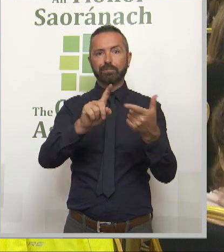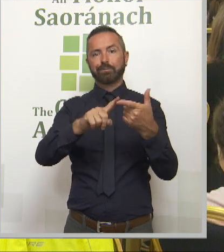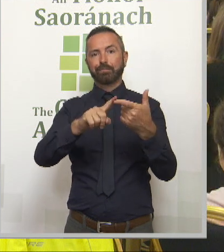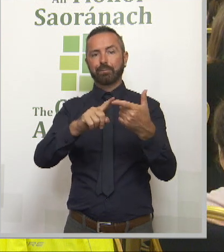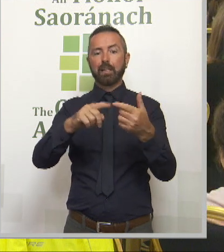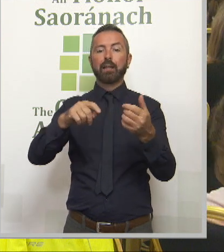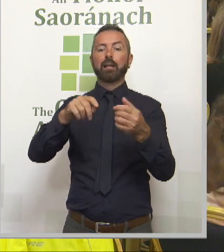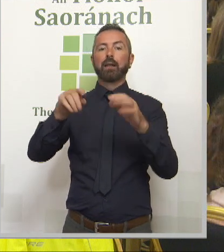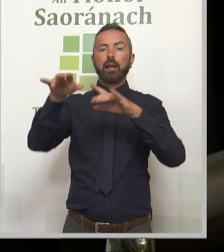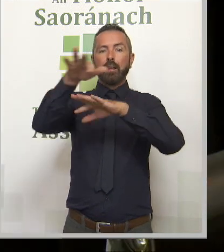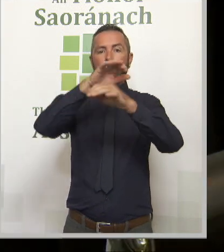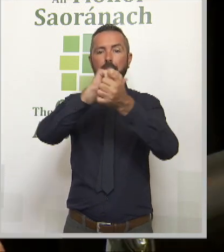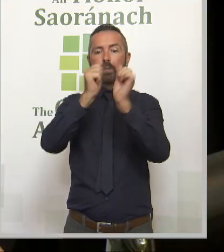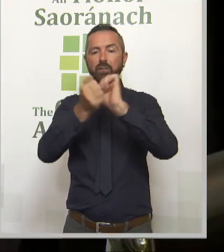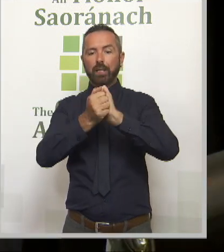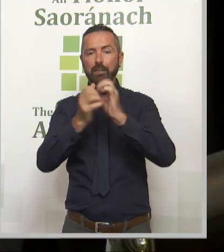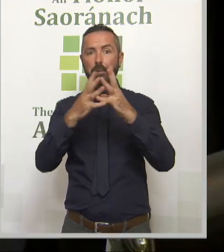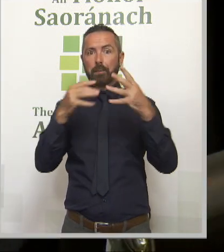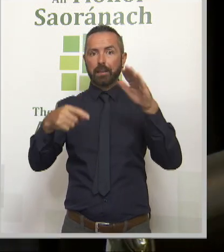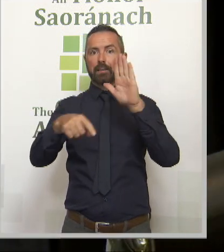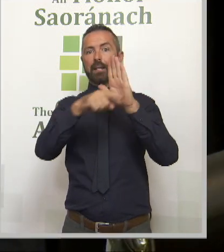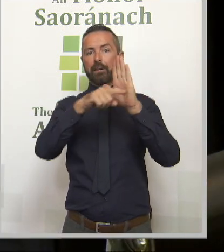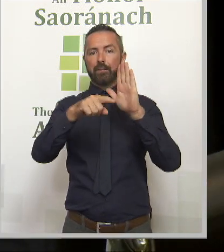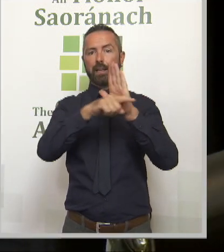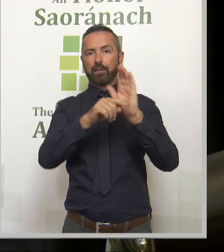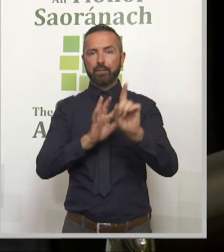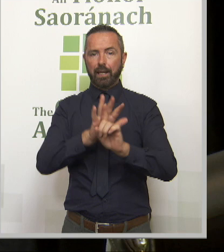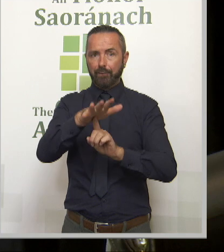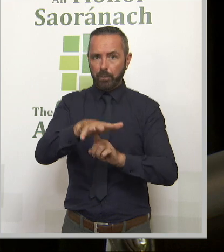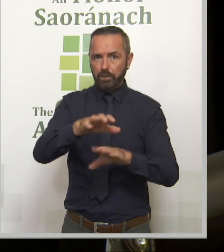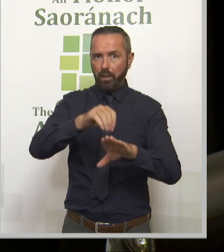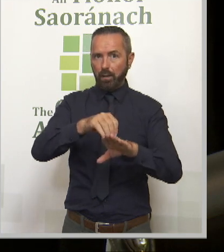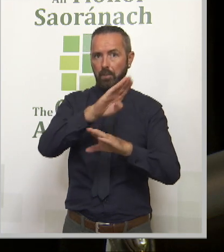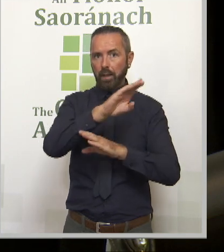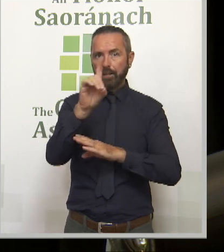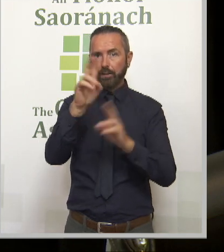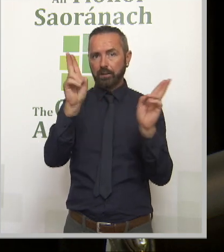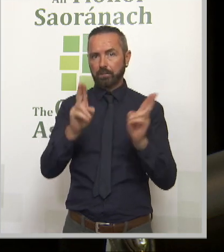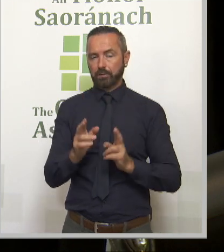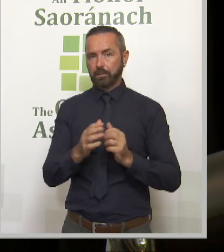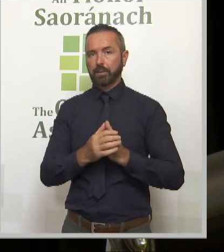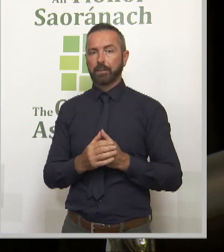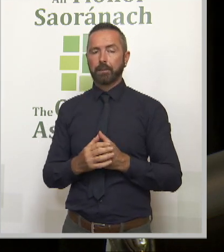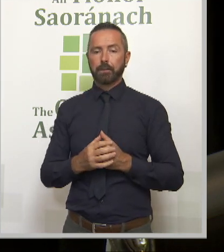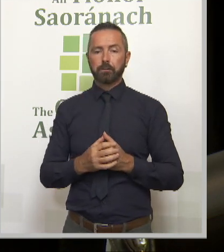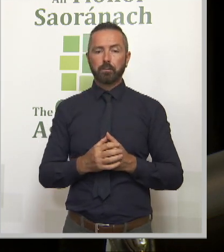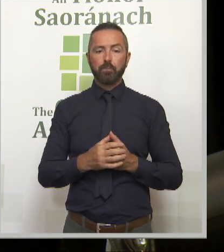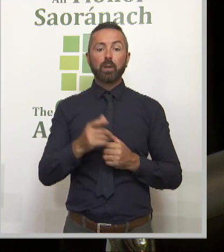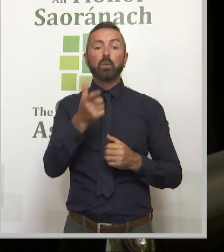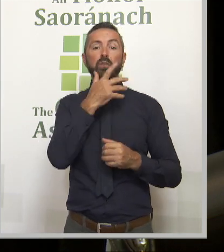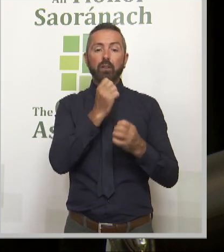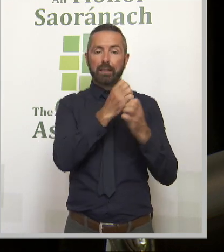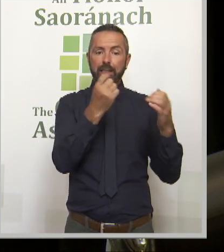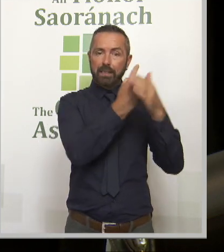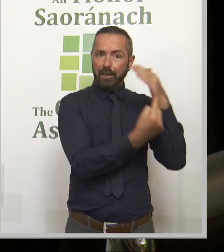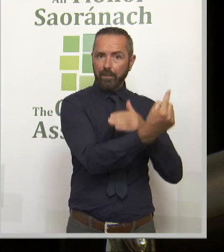biggest influences, negative influences on biodiversity at the moment. So just to go through them, habitat